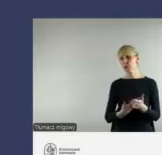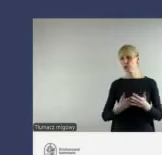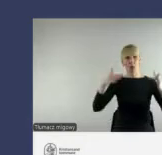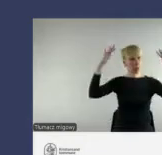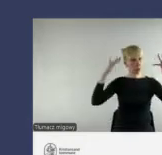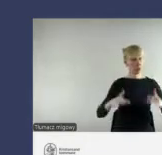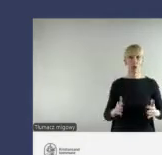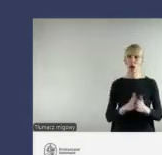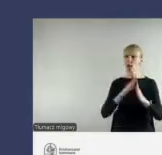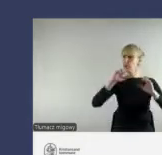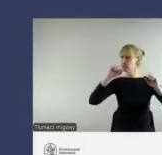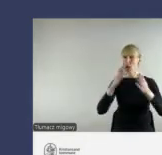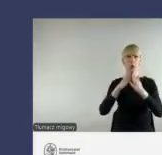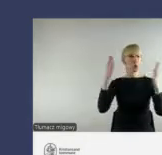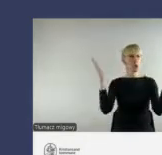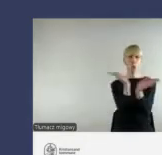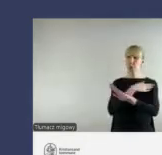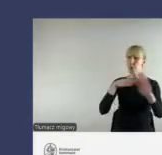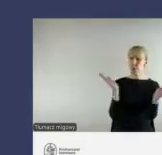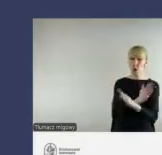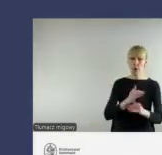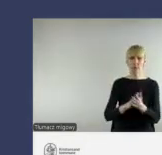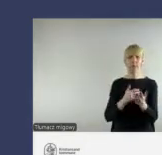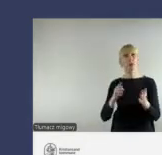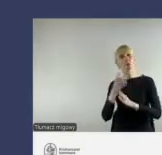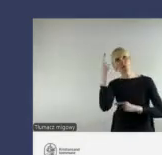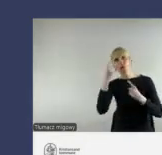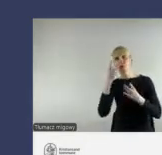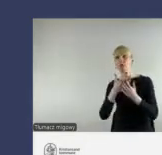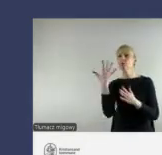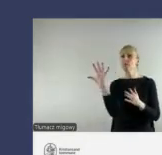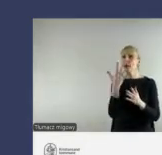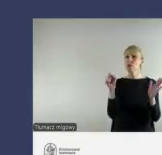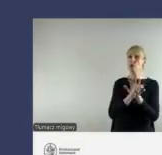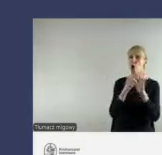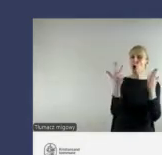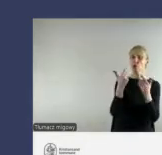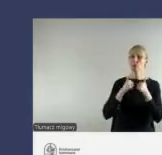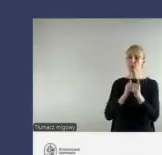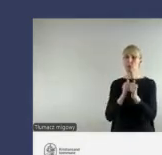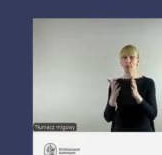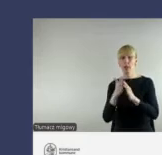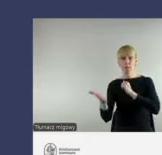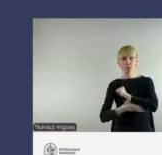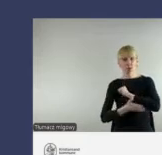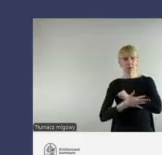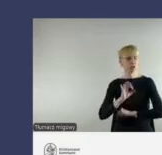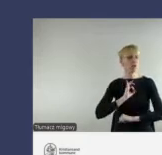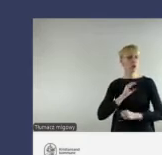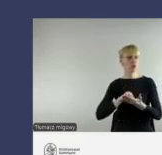8 sentences for each group based on the experience they have.